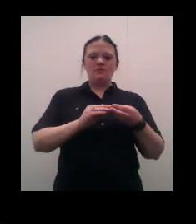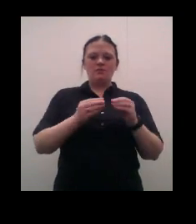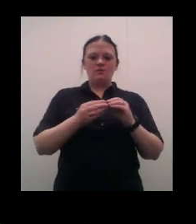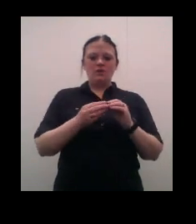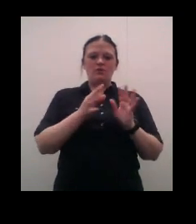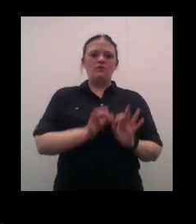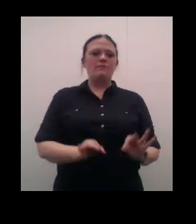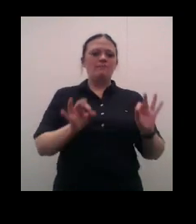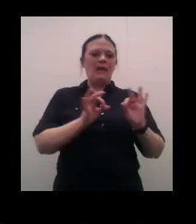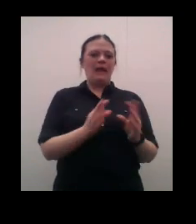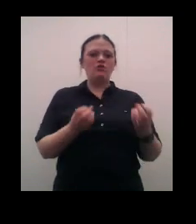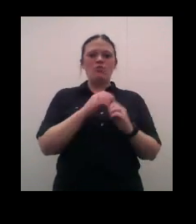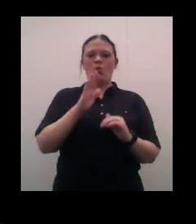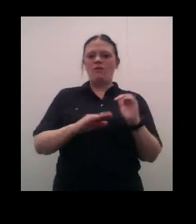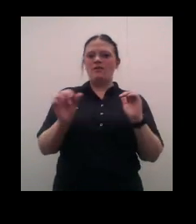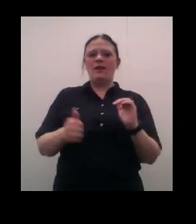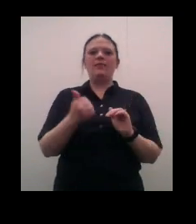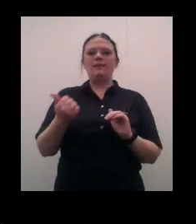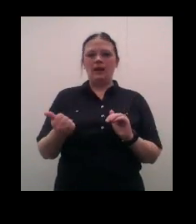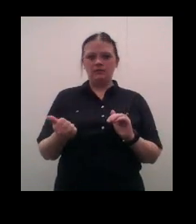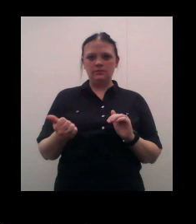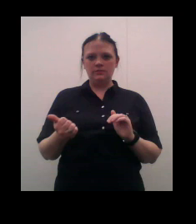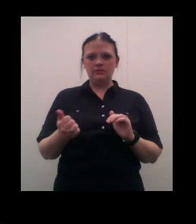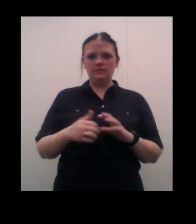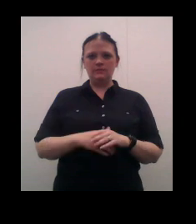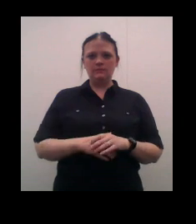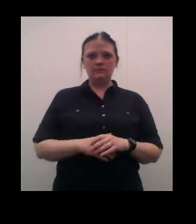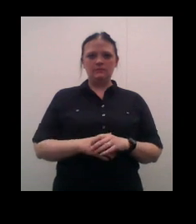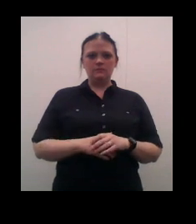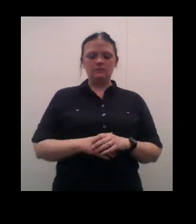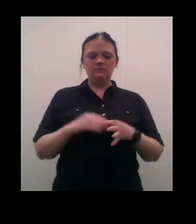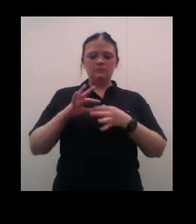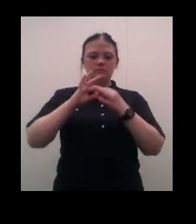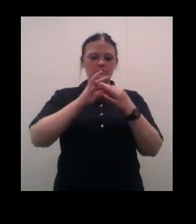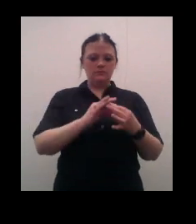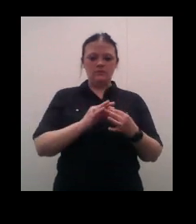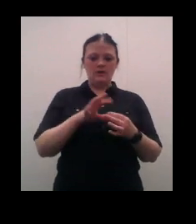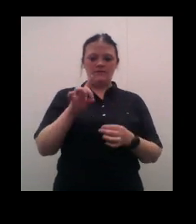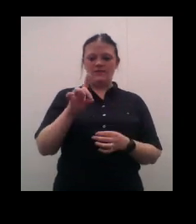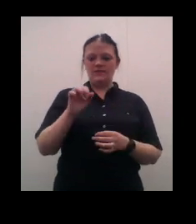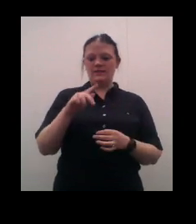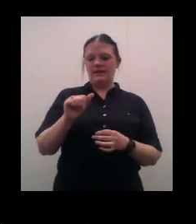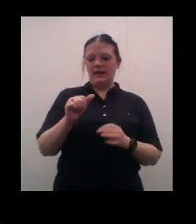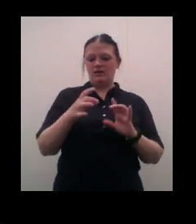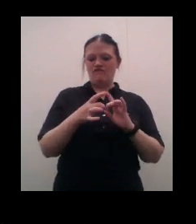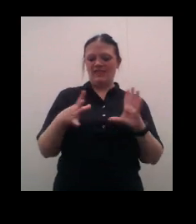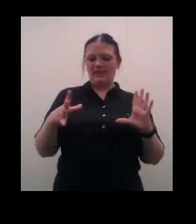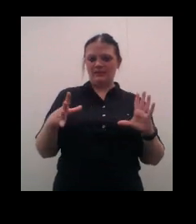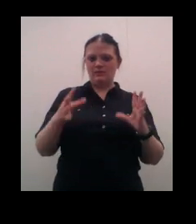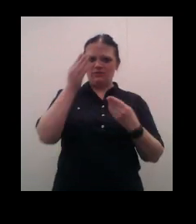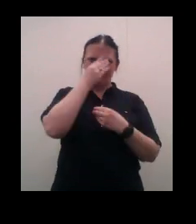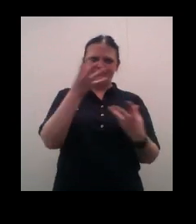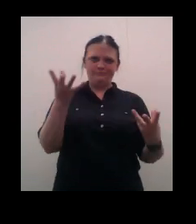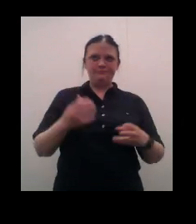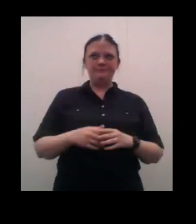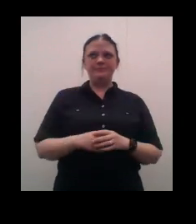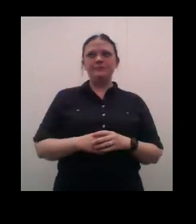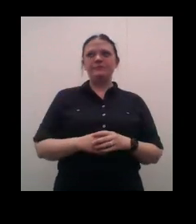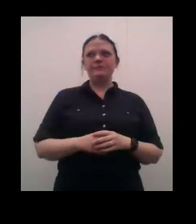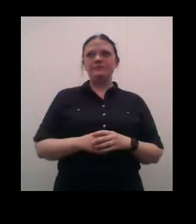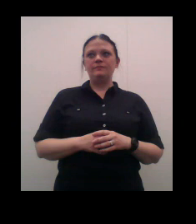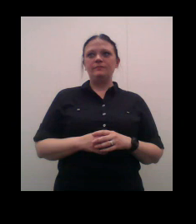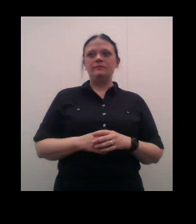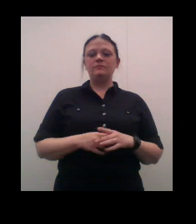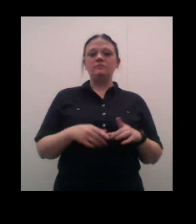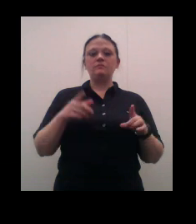matters more than anything else. But in terms of the data release, we still, you